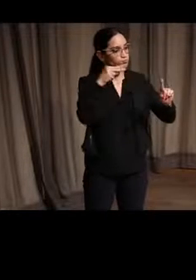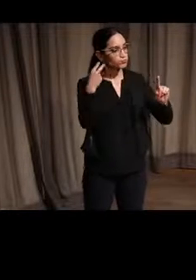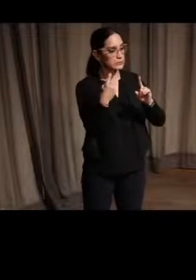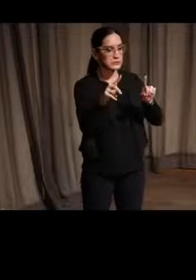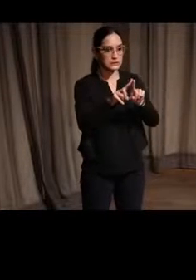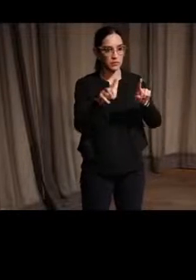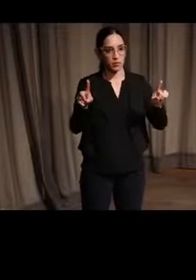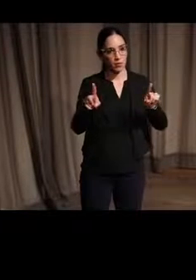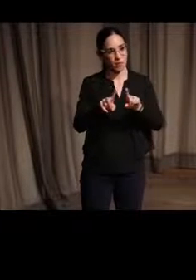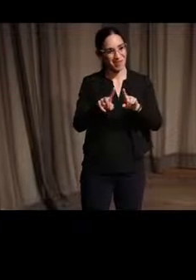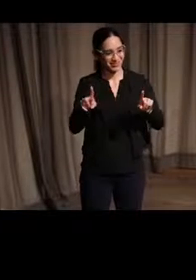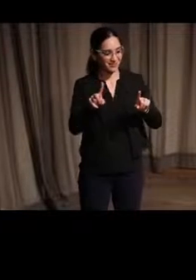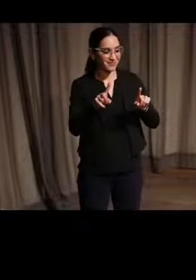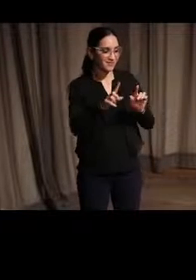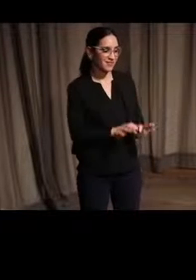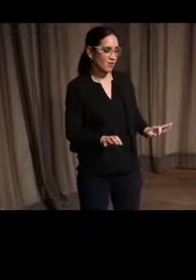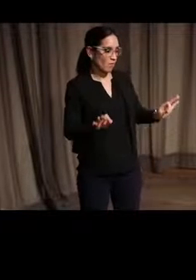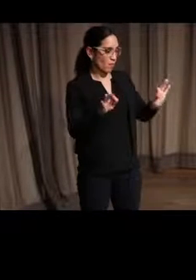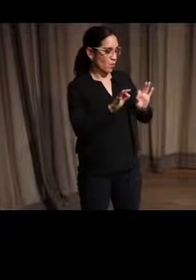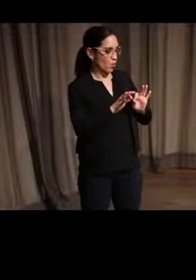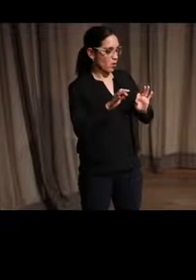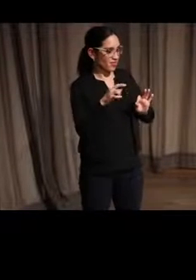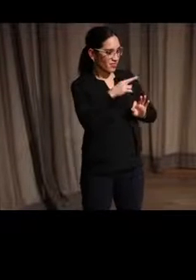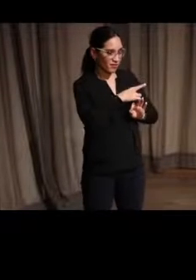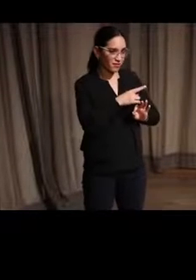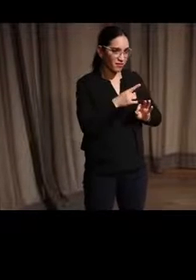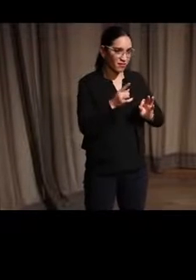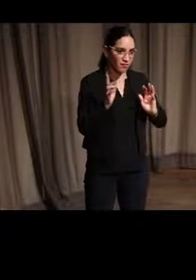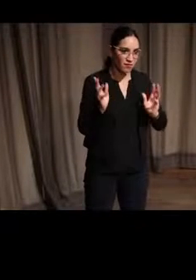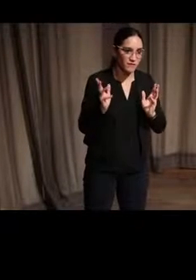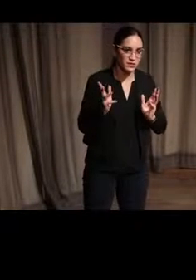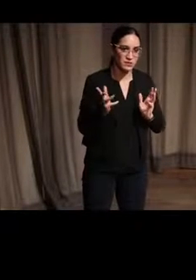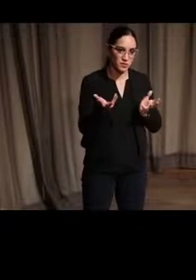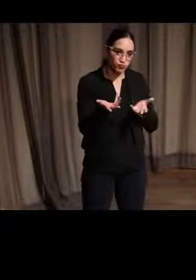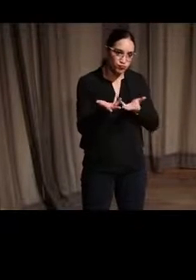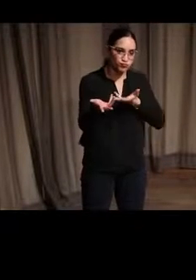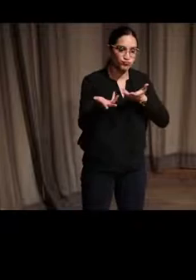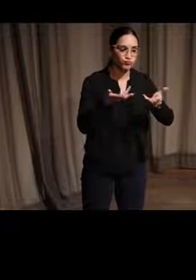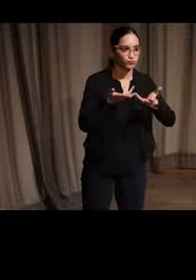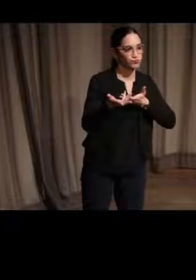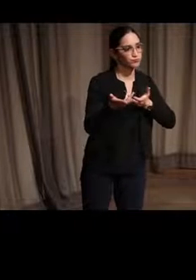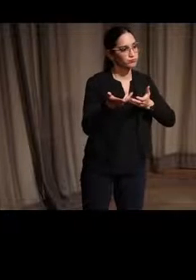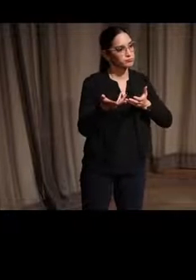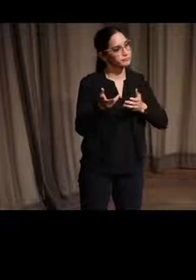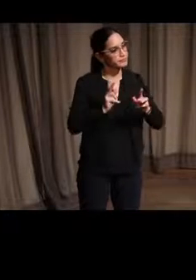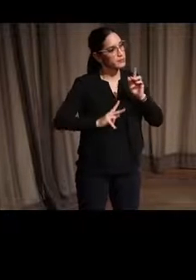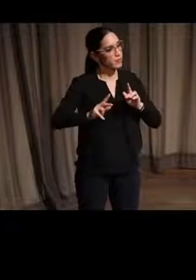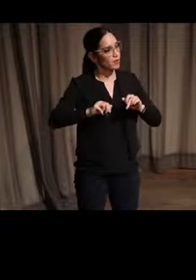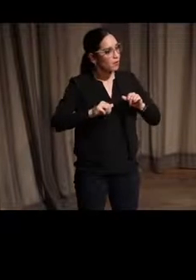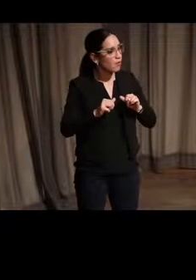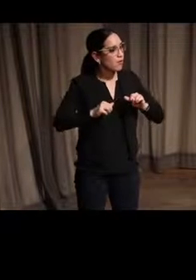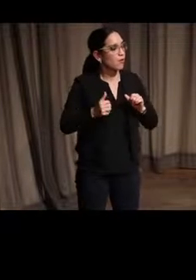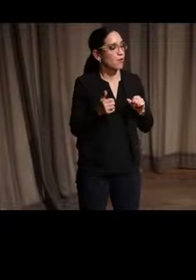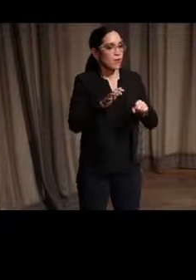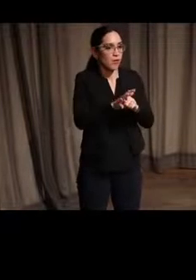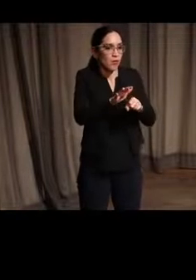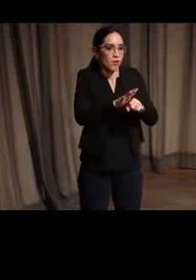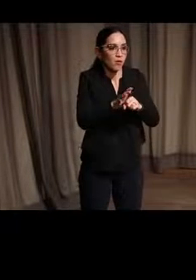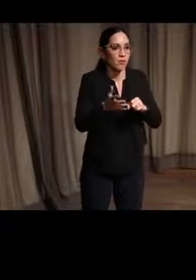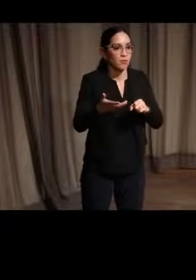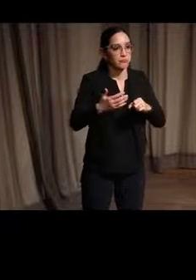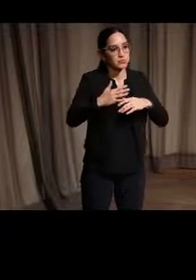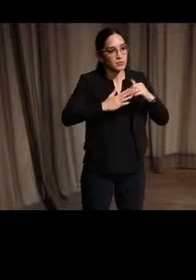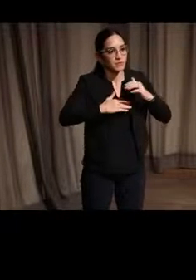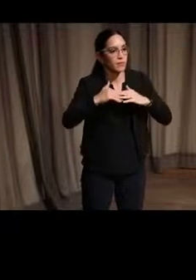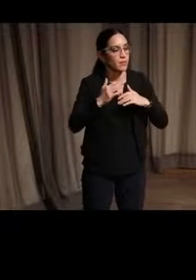so important, because they give people the tools, I would hope that they give people the tools to look at something and give it an